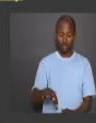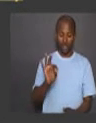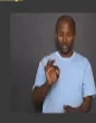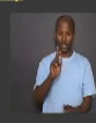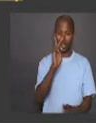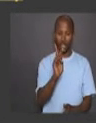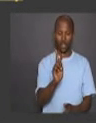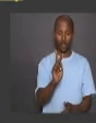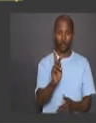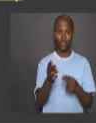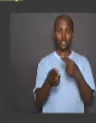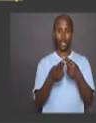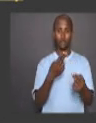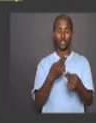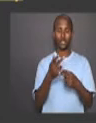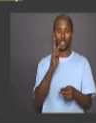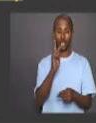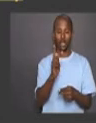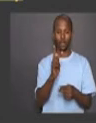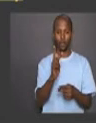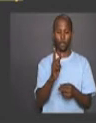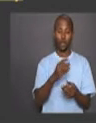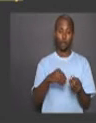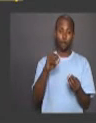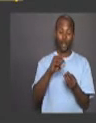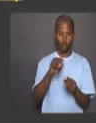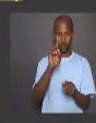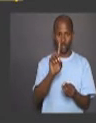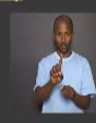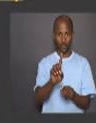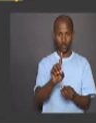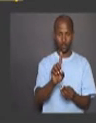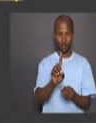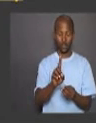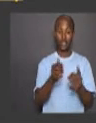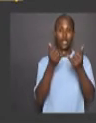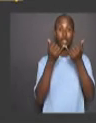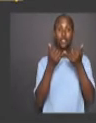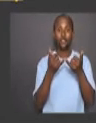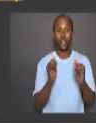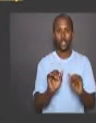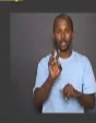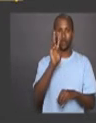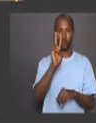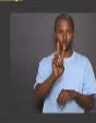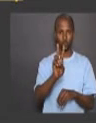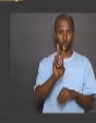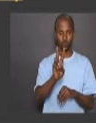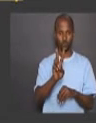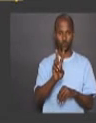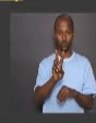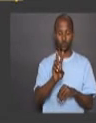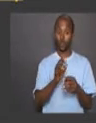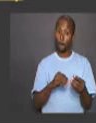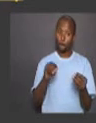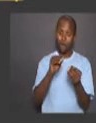We find that k times k plus 1 divided by